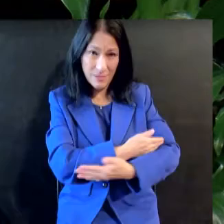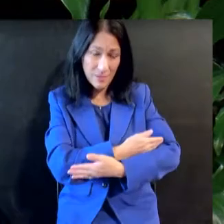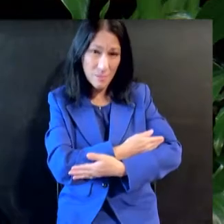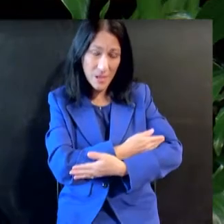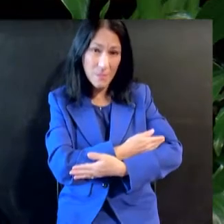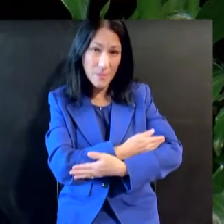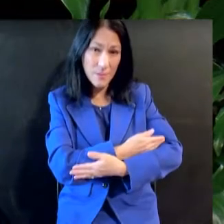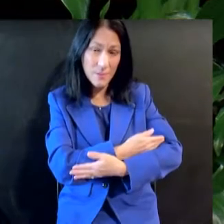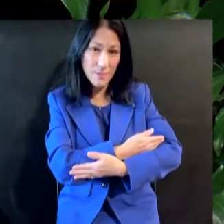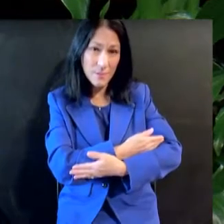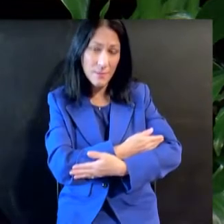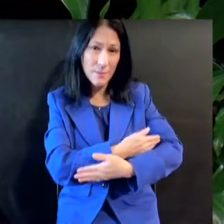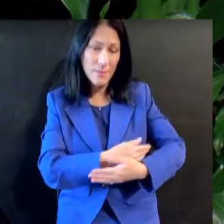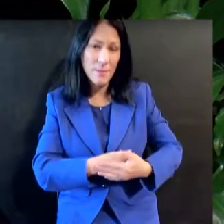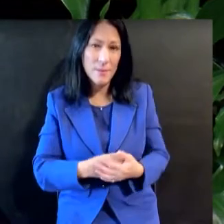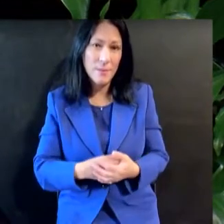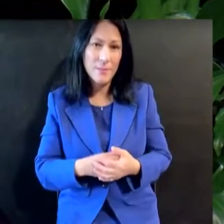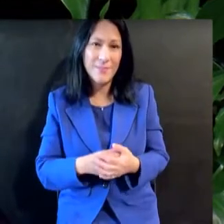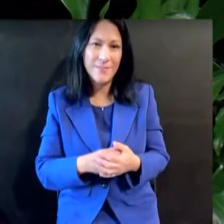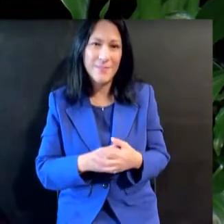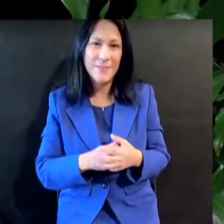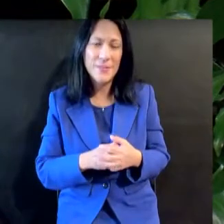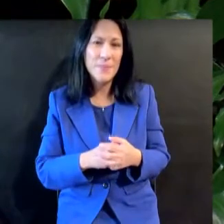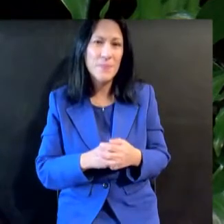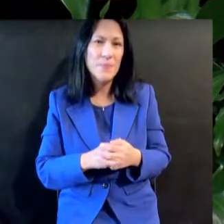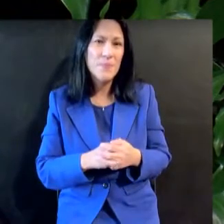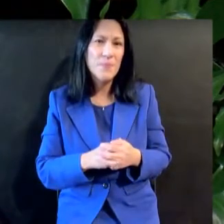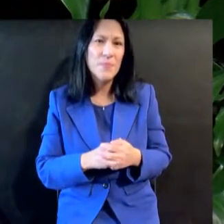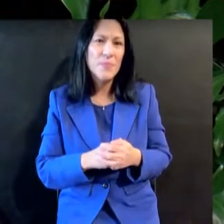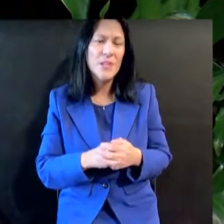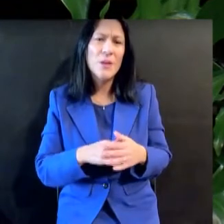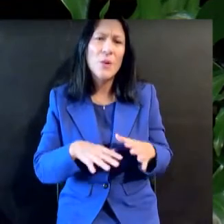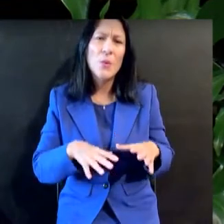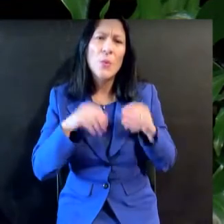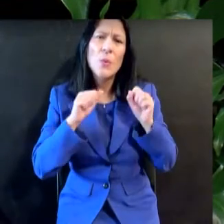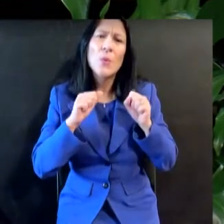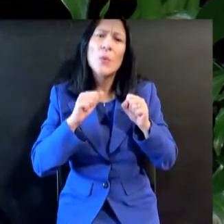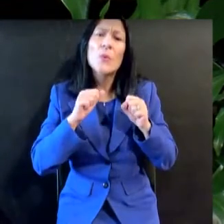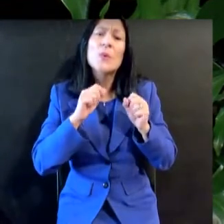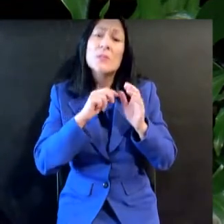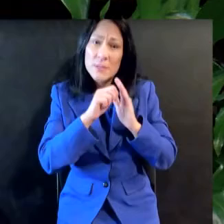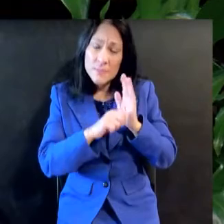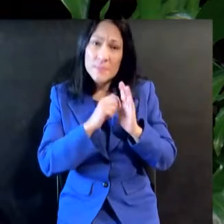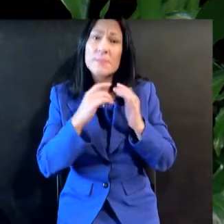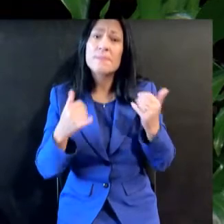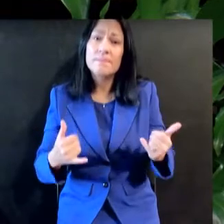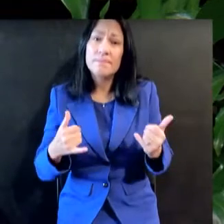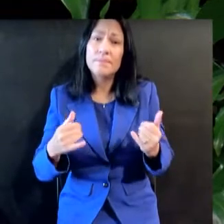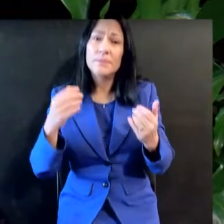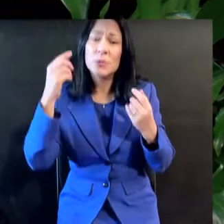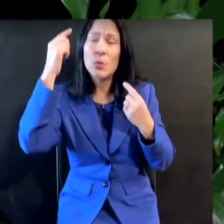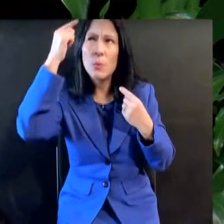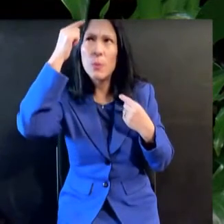Don't let another day of Christmas pass by without spending some time marveling at that